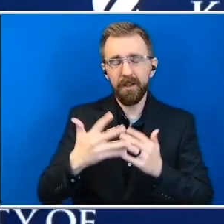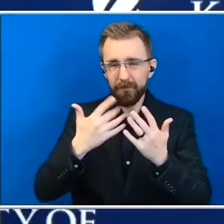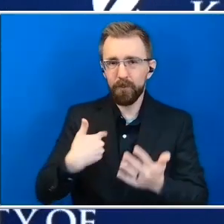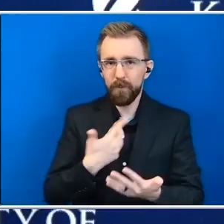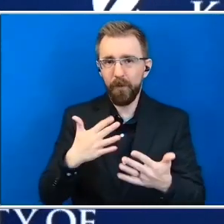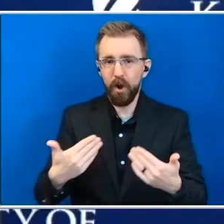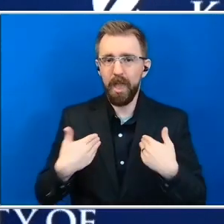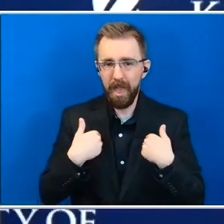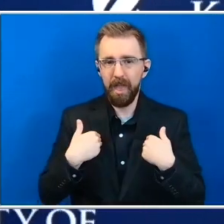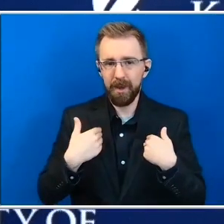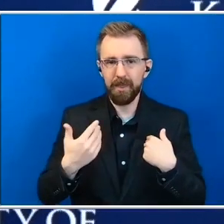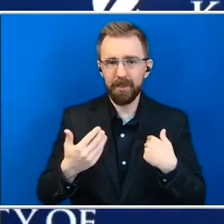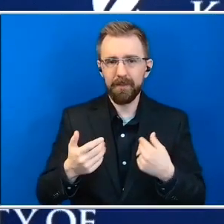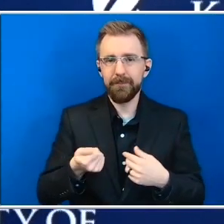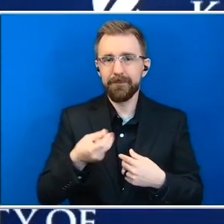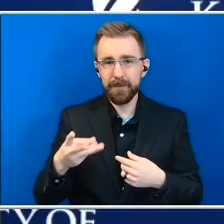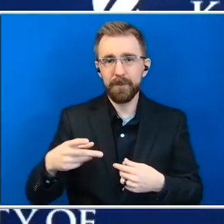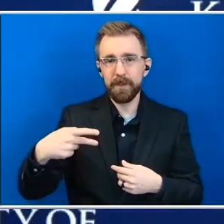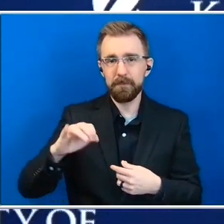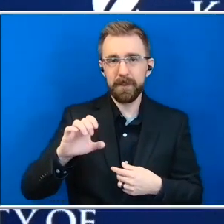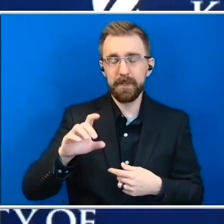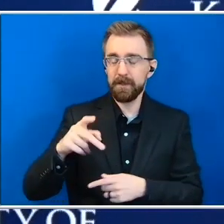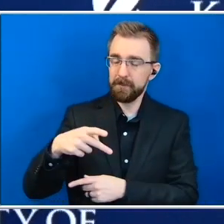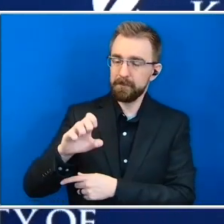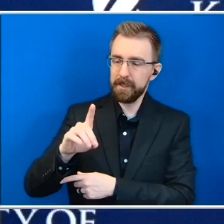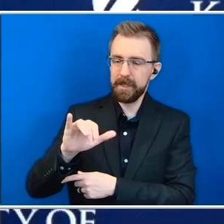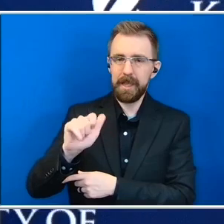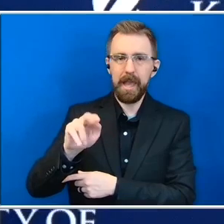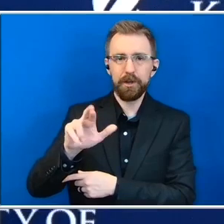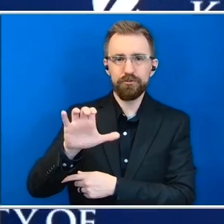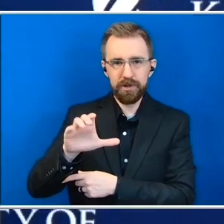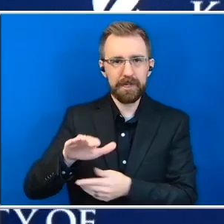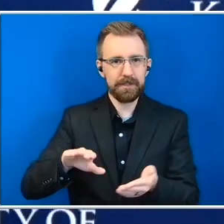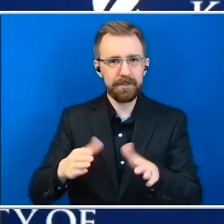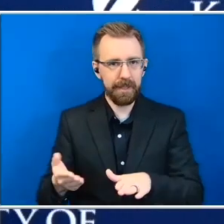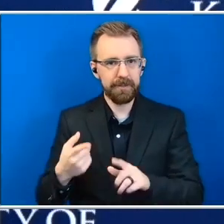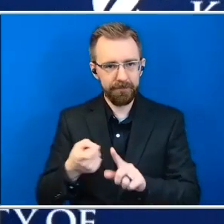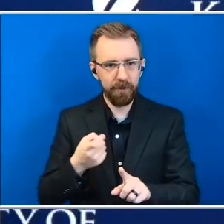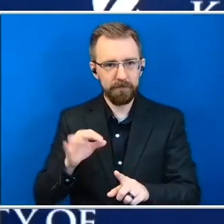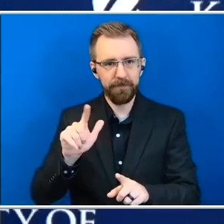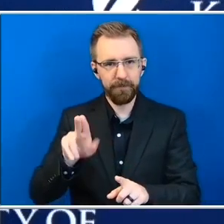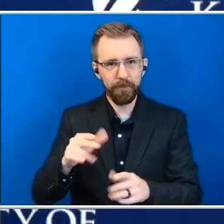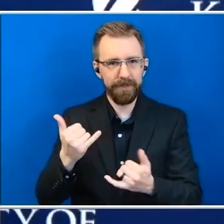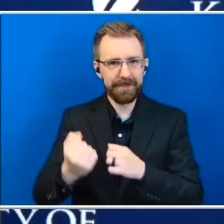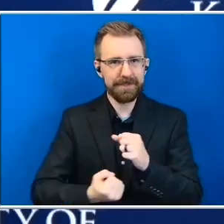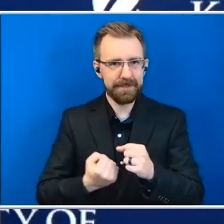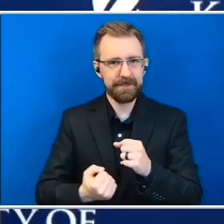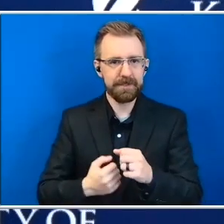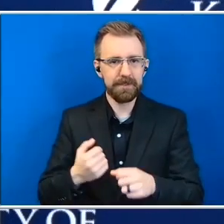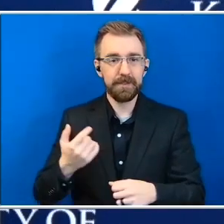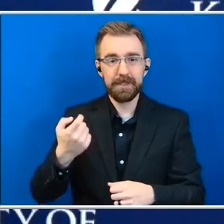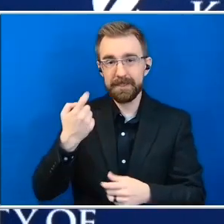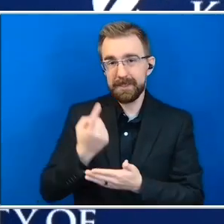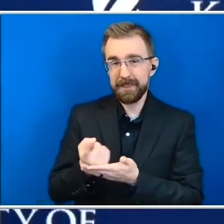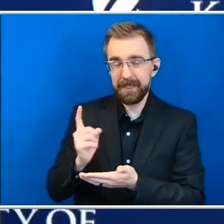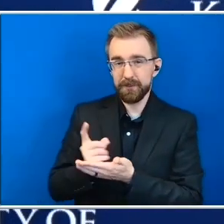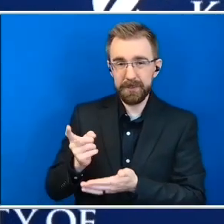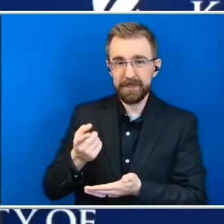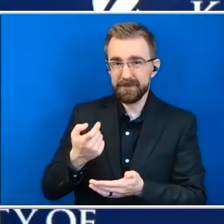a couple pediatric deaths from influenza this season. The most recent one was last week. These things